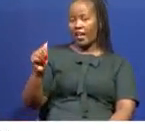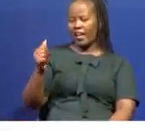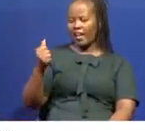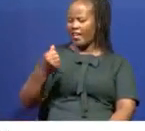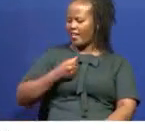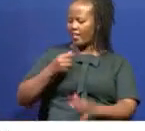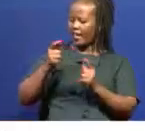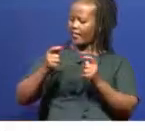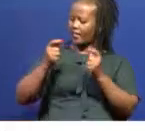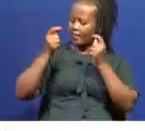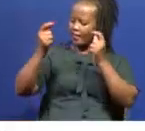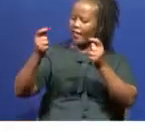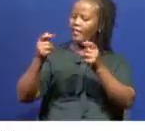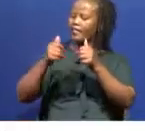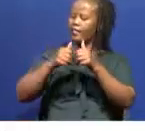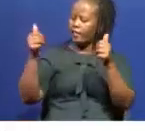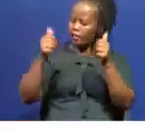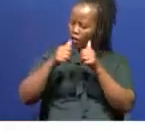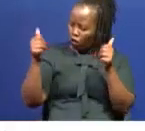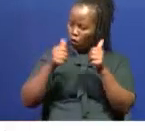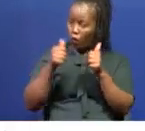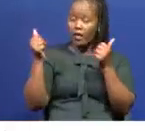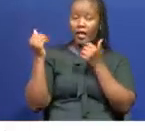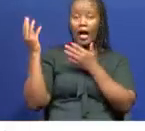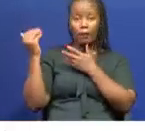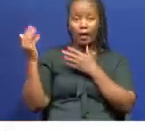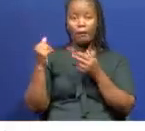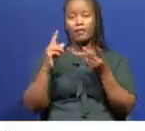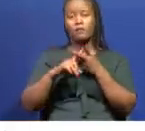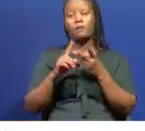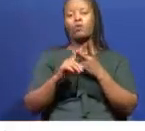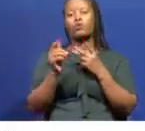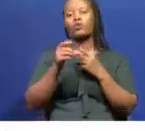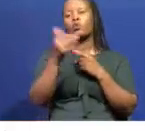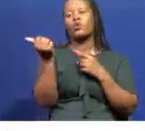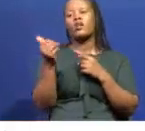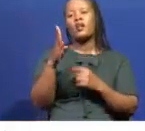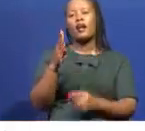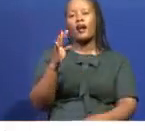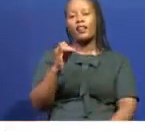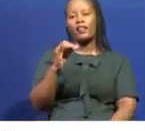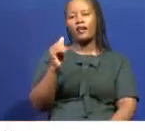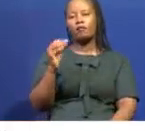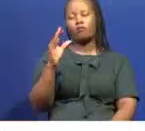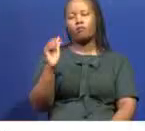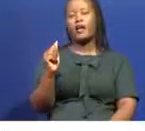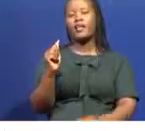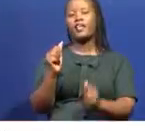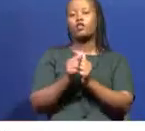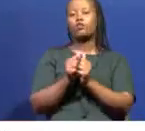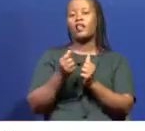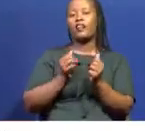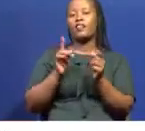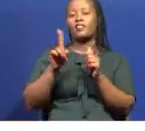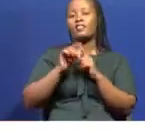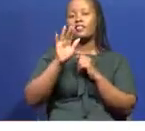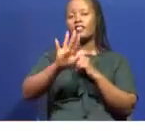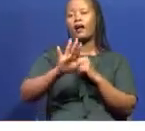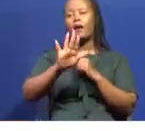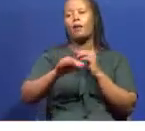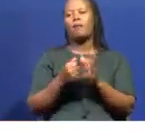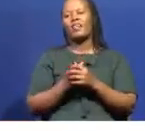talented. She's upcoming junior. We have Bianca Ngeshu and her sister Brianna. We have Chanel